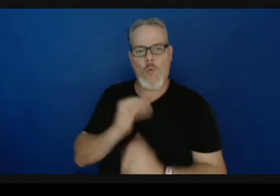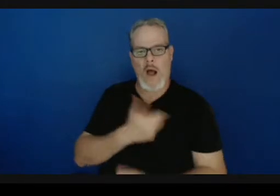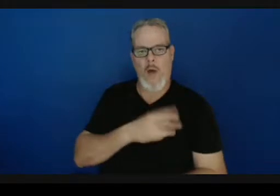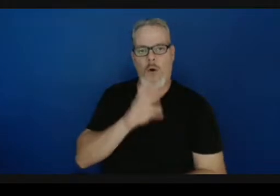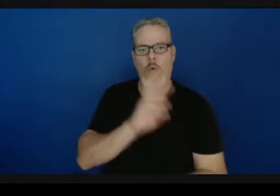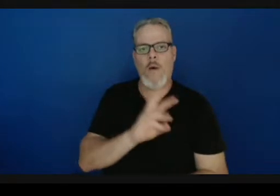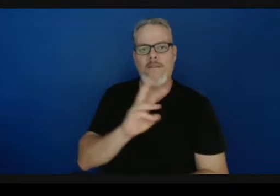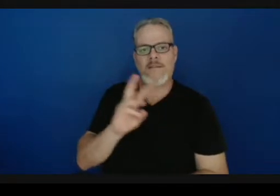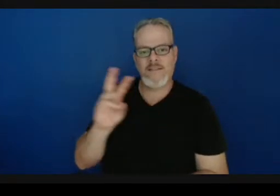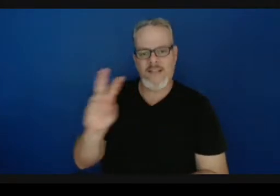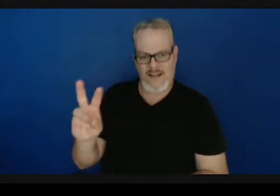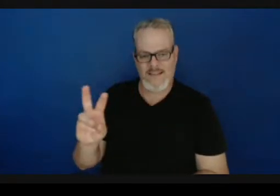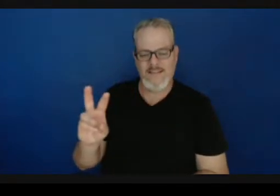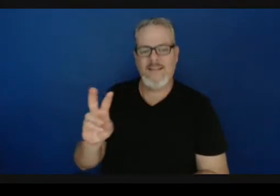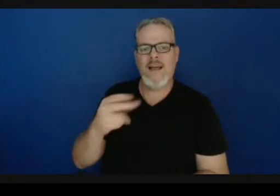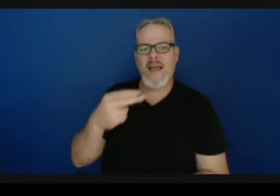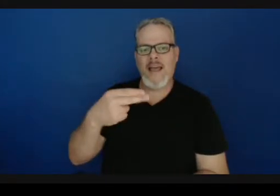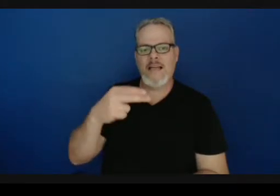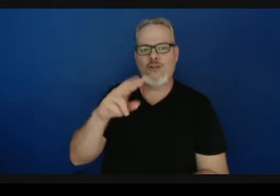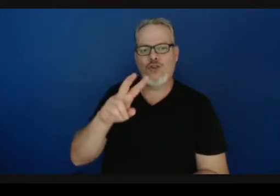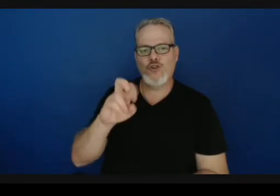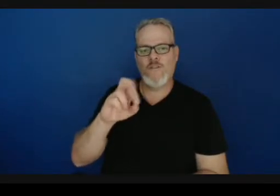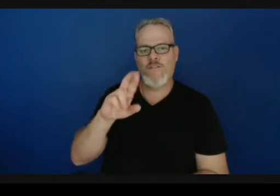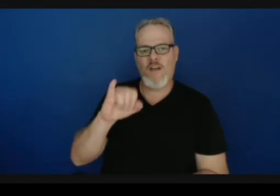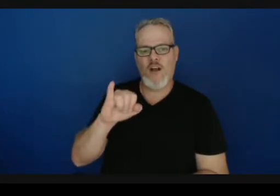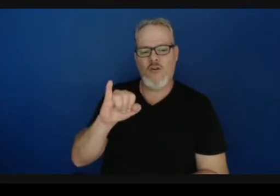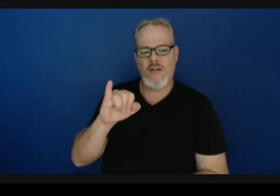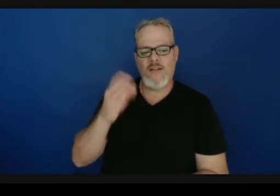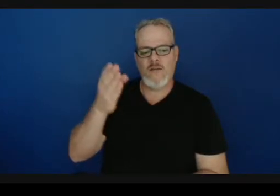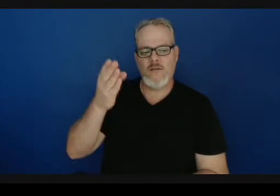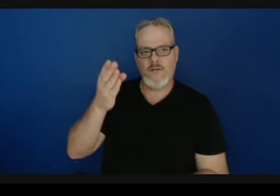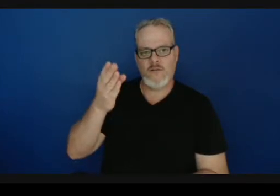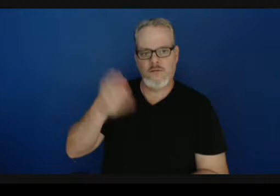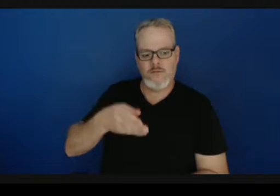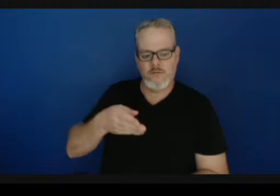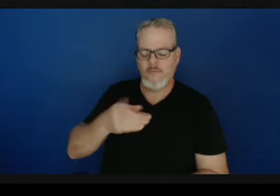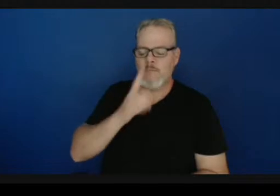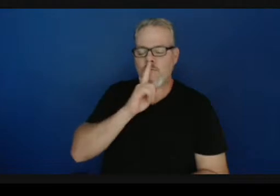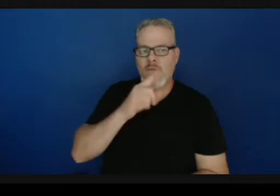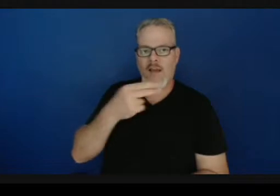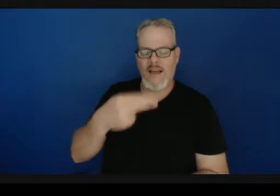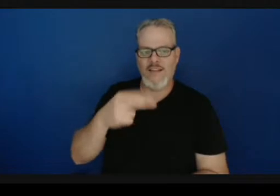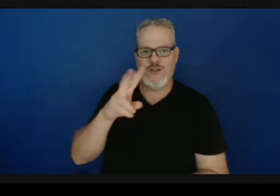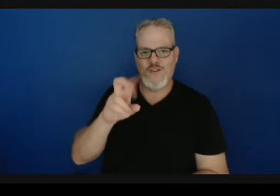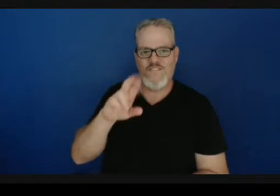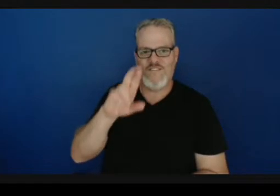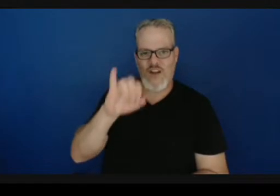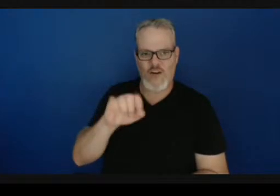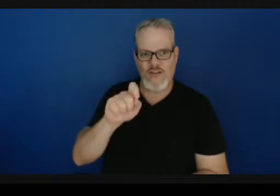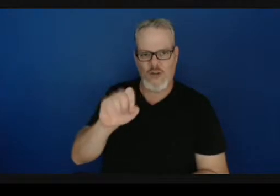hveri.org/donate. Thank you again to everybody who's participated in all of our fundraisers and helps keep us going.